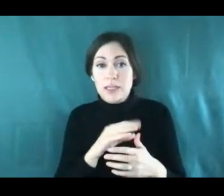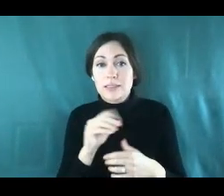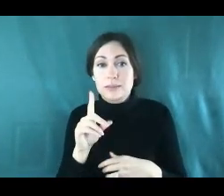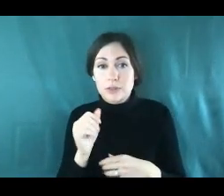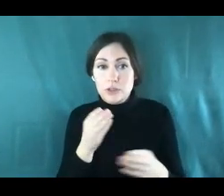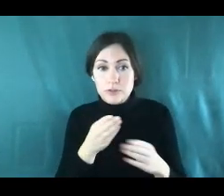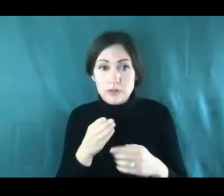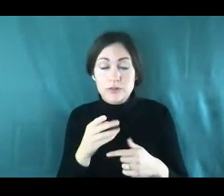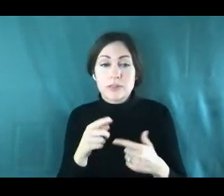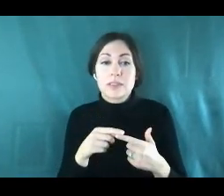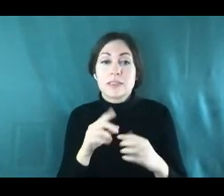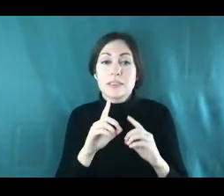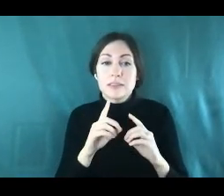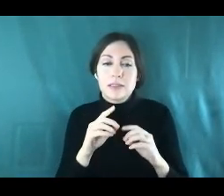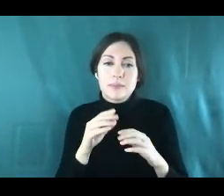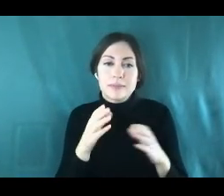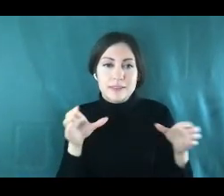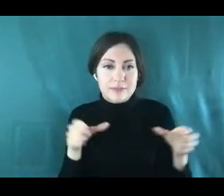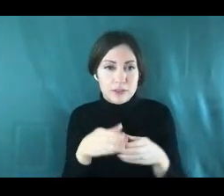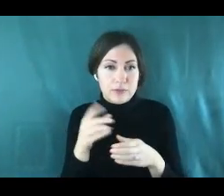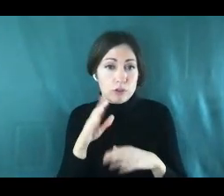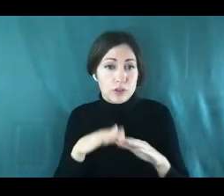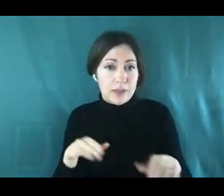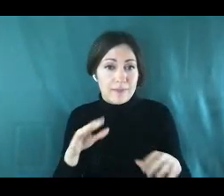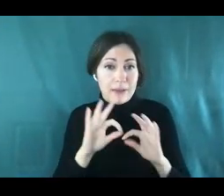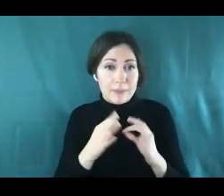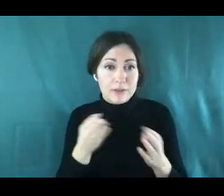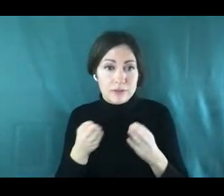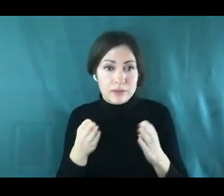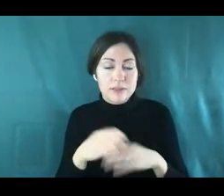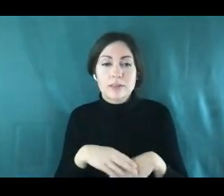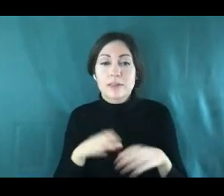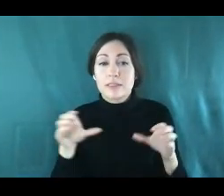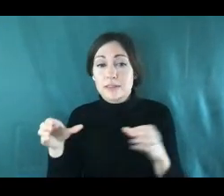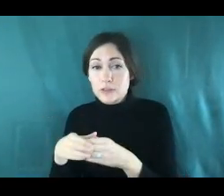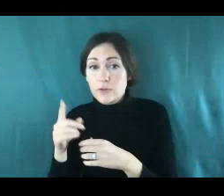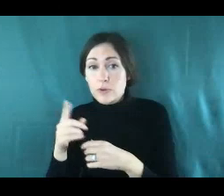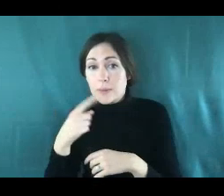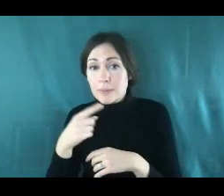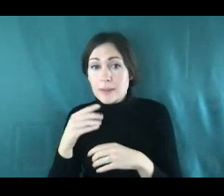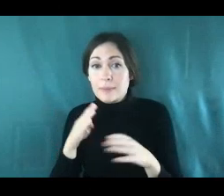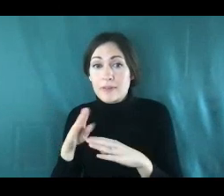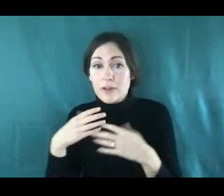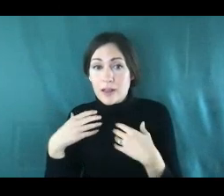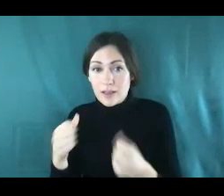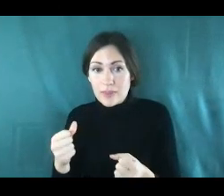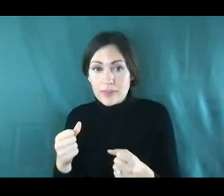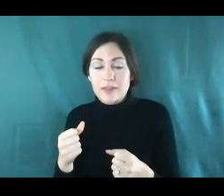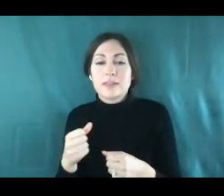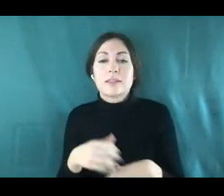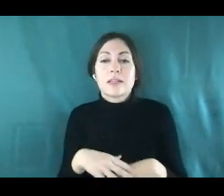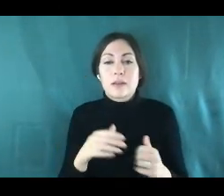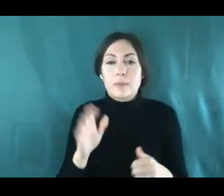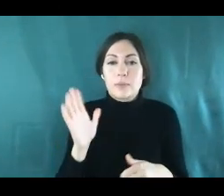and Behavioral Health, and the Division of Welfare and Supportive Services has been renamed to the Division of Social